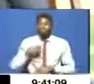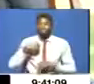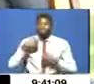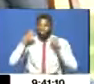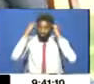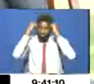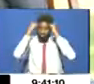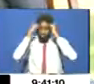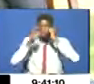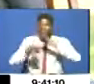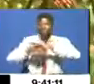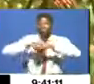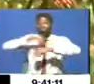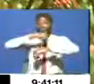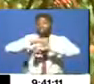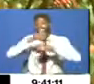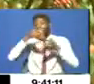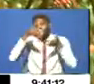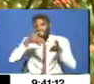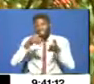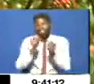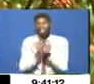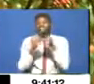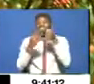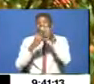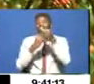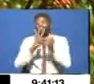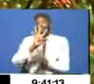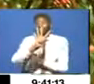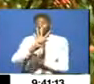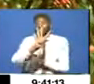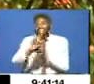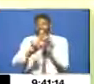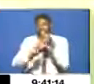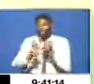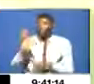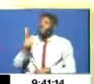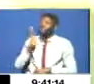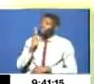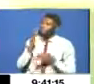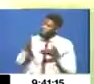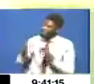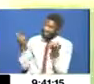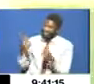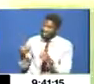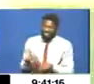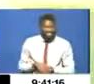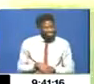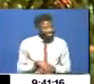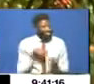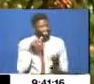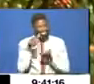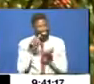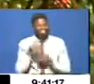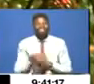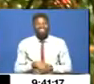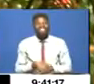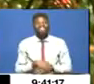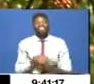primary school there, 1946, before your mother was born. And